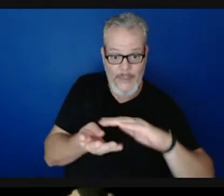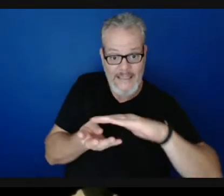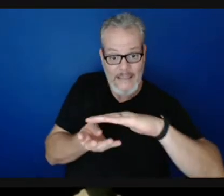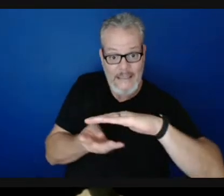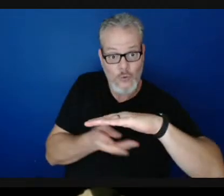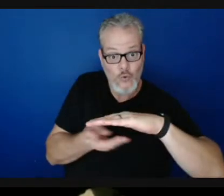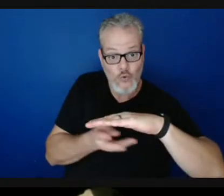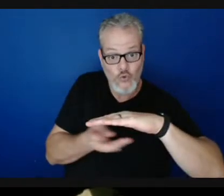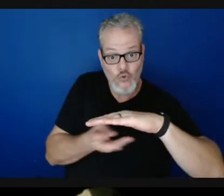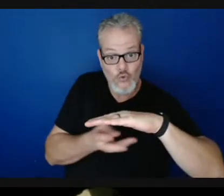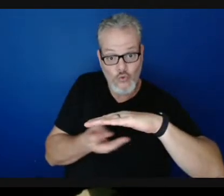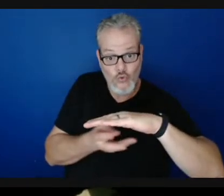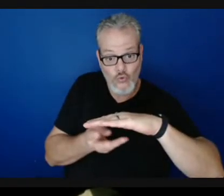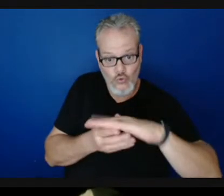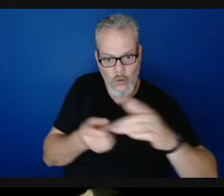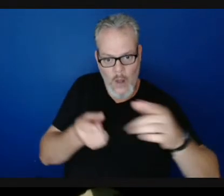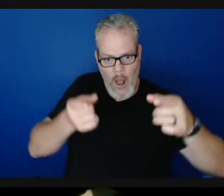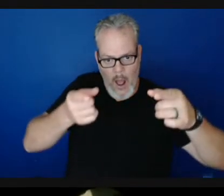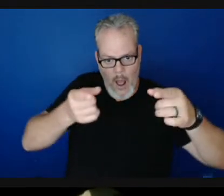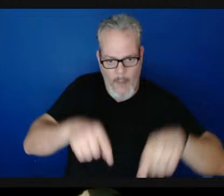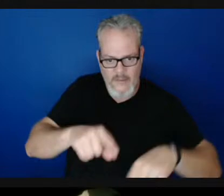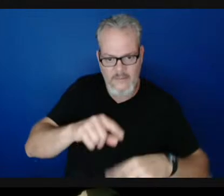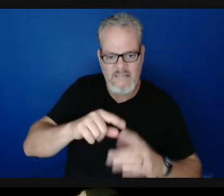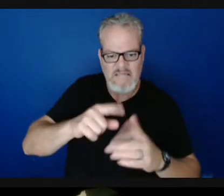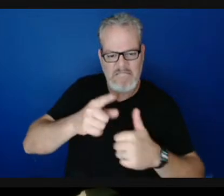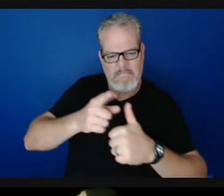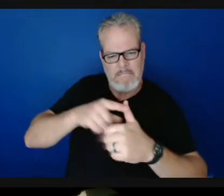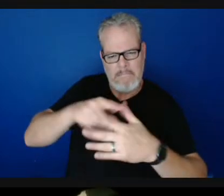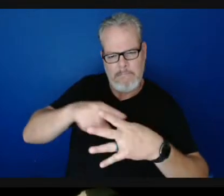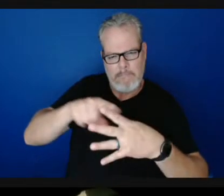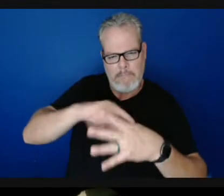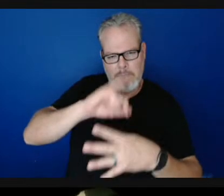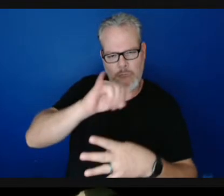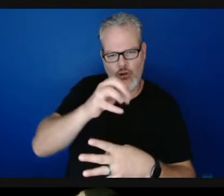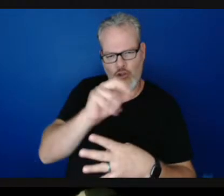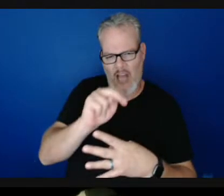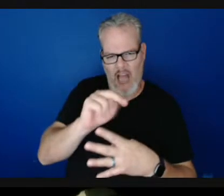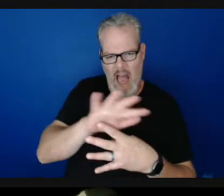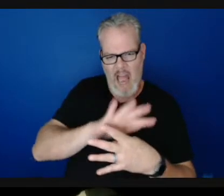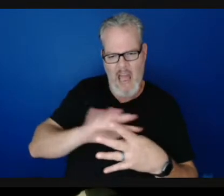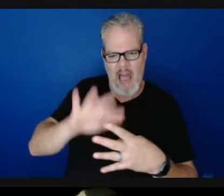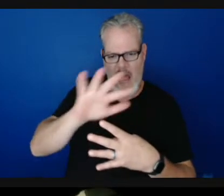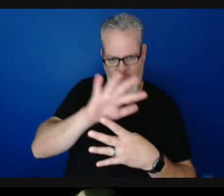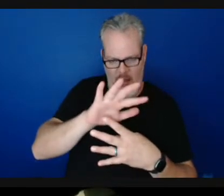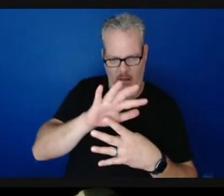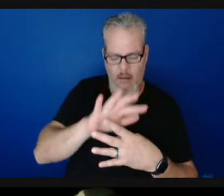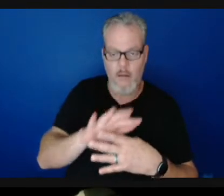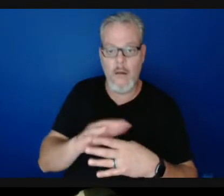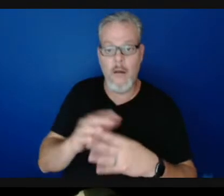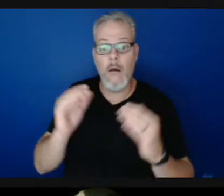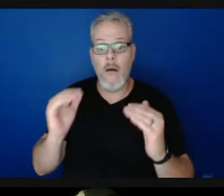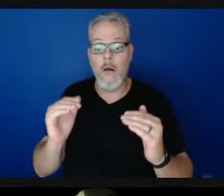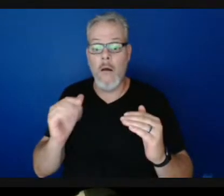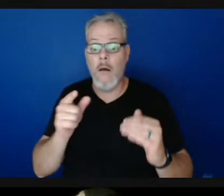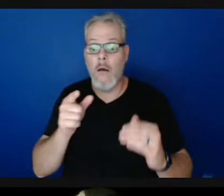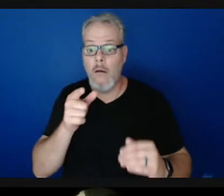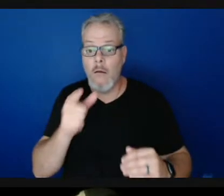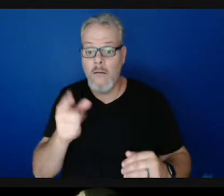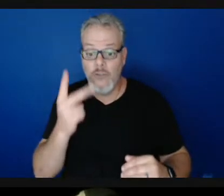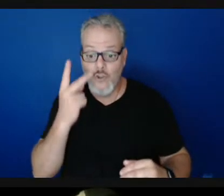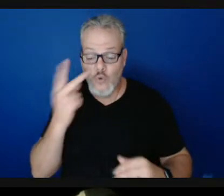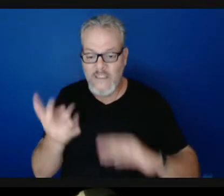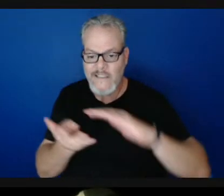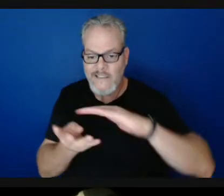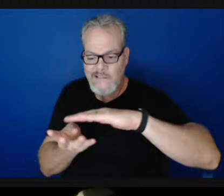Rift that caused a contraction of the summit distance. Here we have